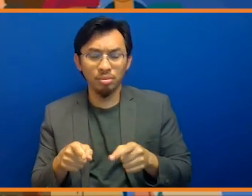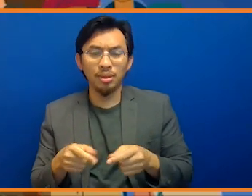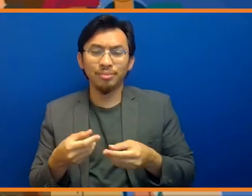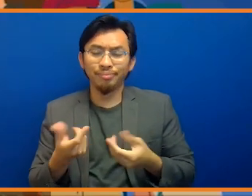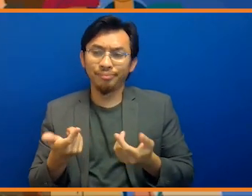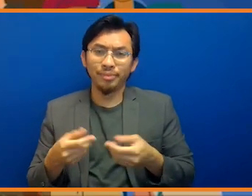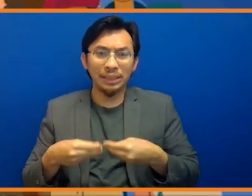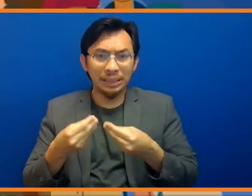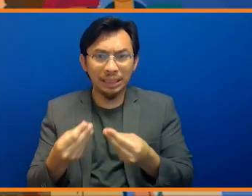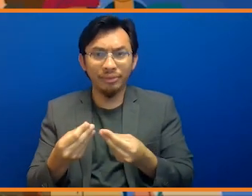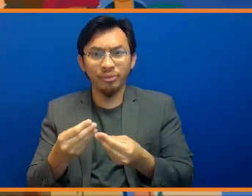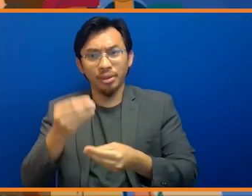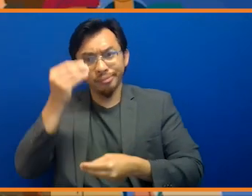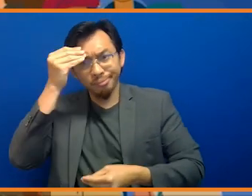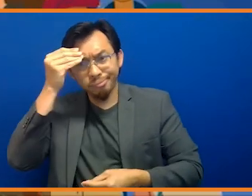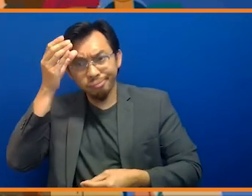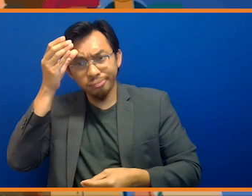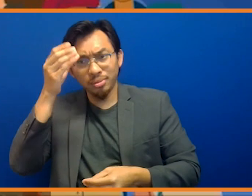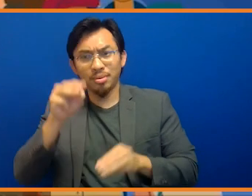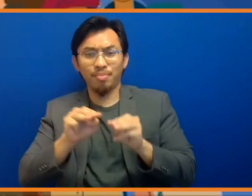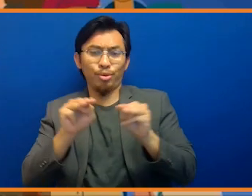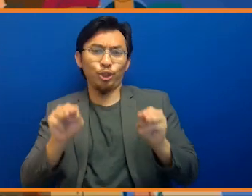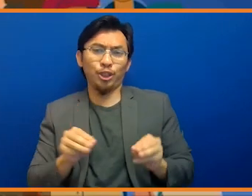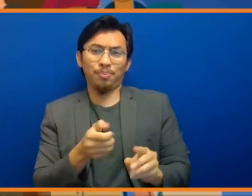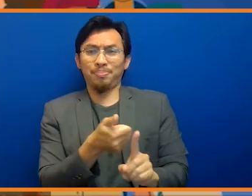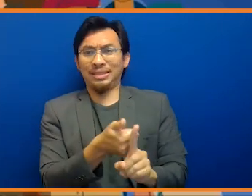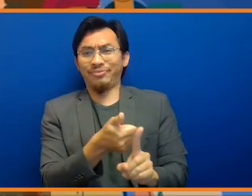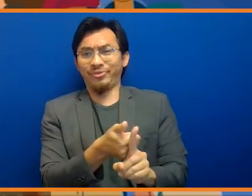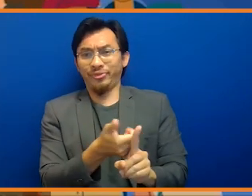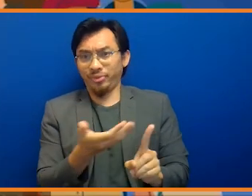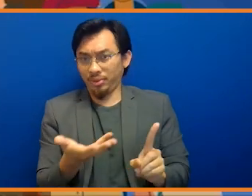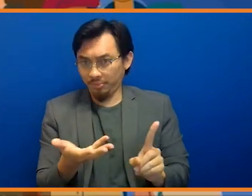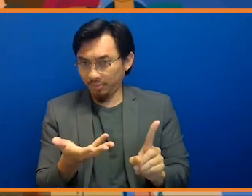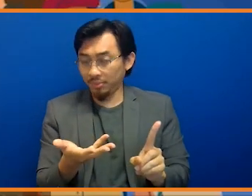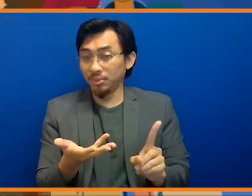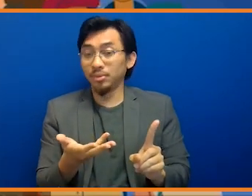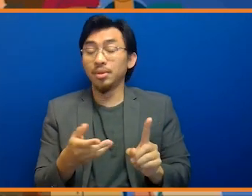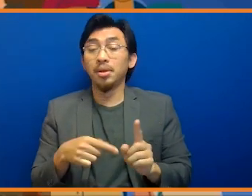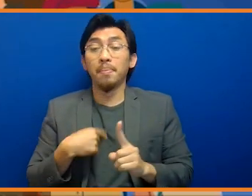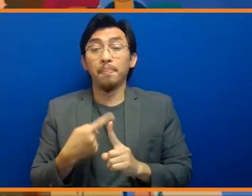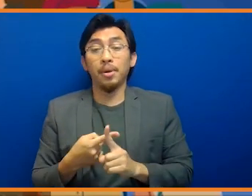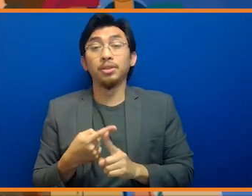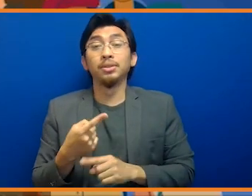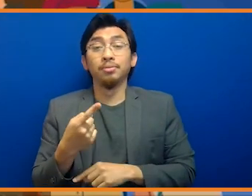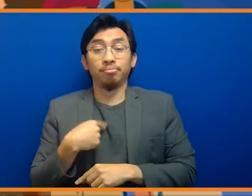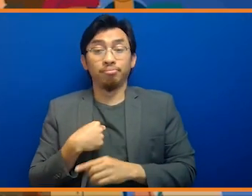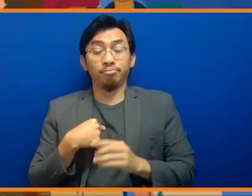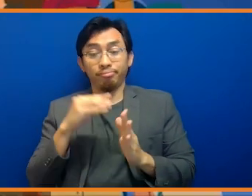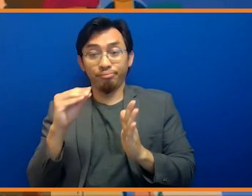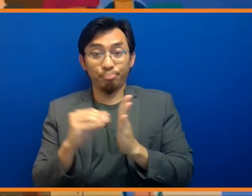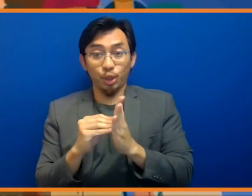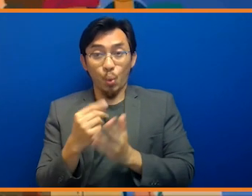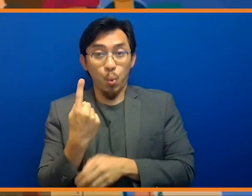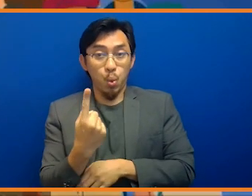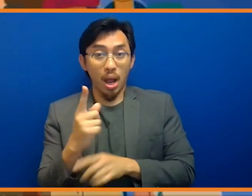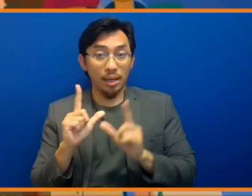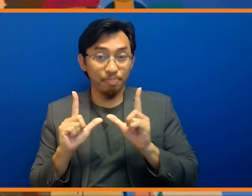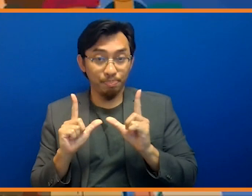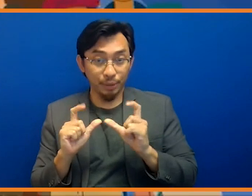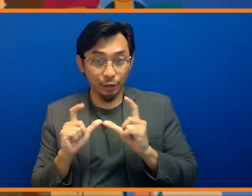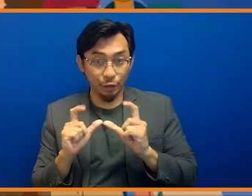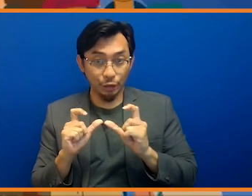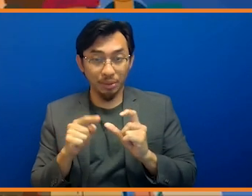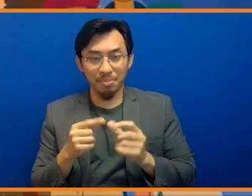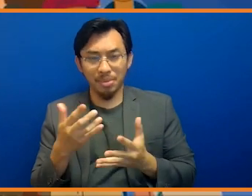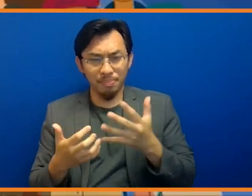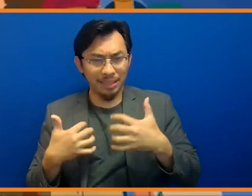the capacity of the museum itself. And also, I put one picture here,